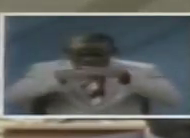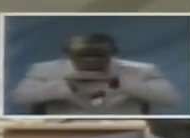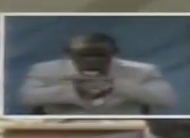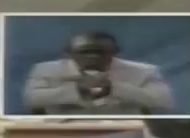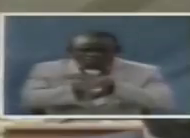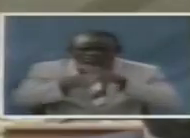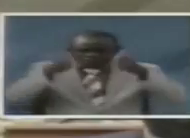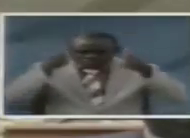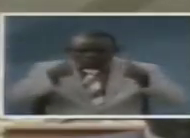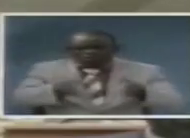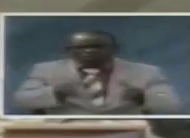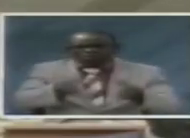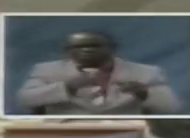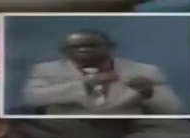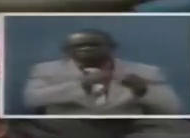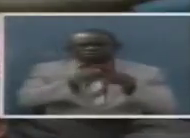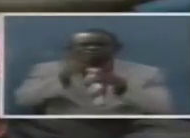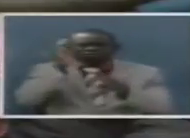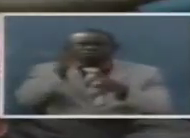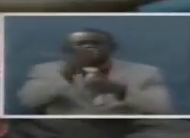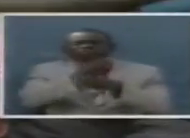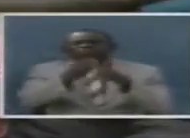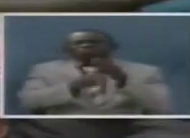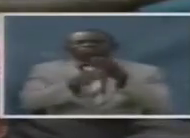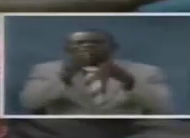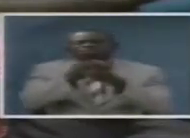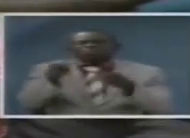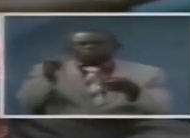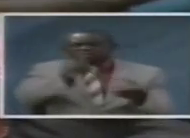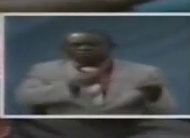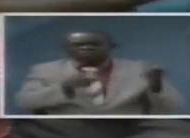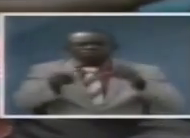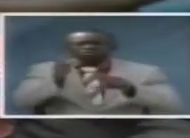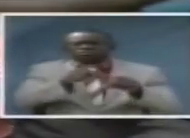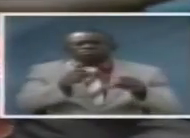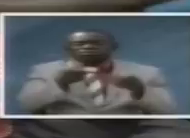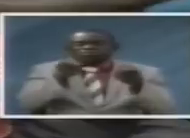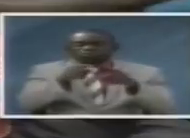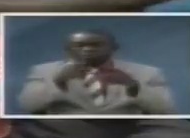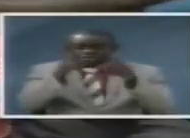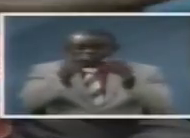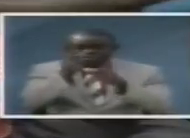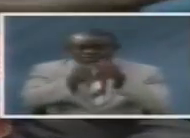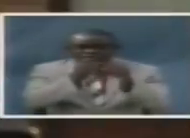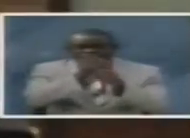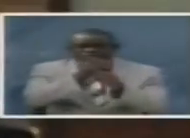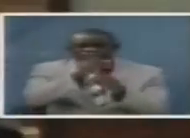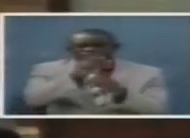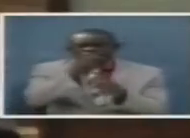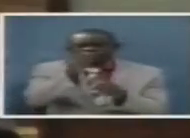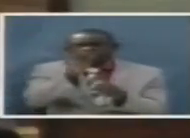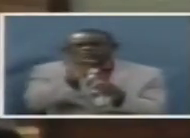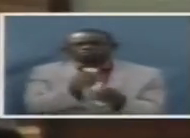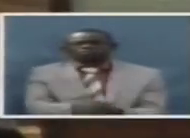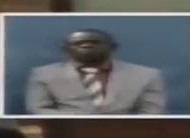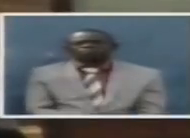4 regional laboratories will be completed by the end of 2018. Mr. Speaker, given the